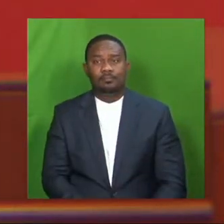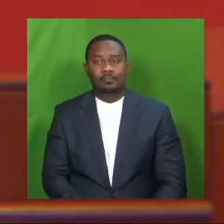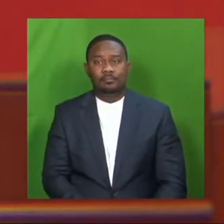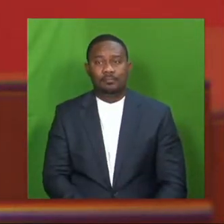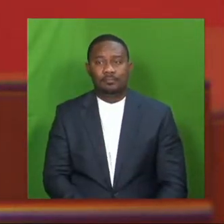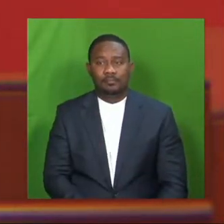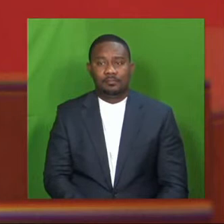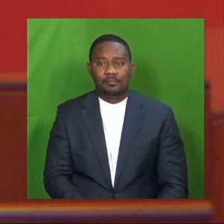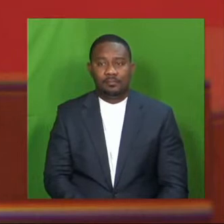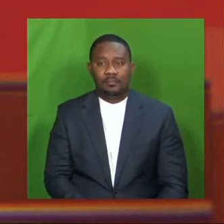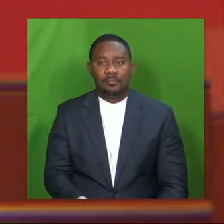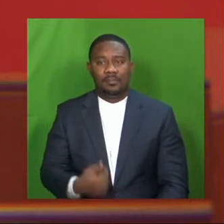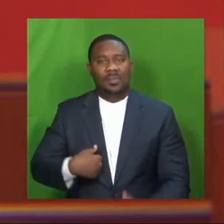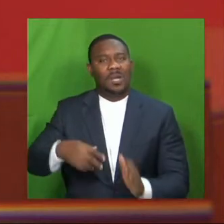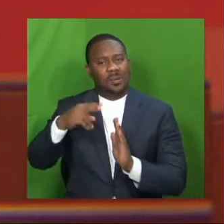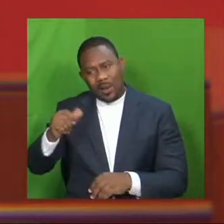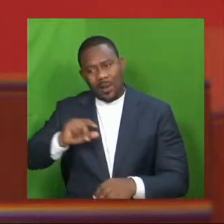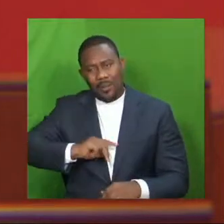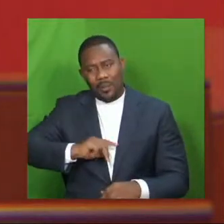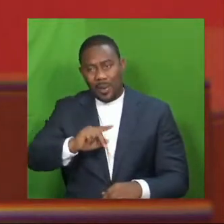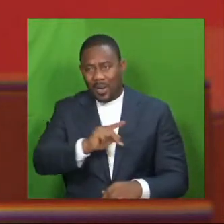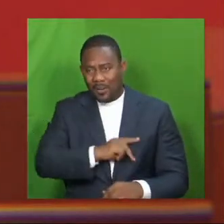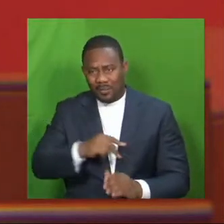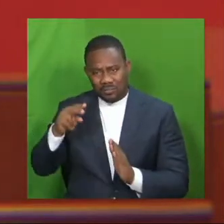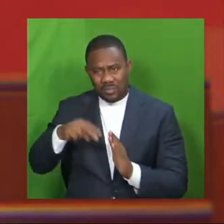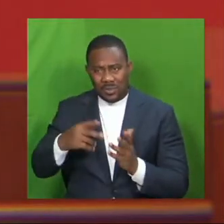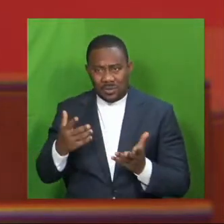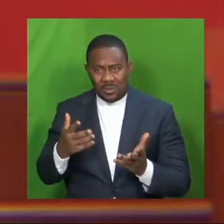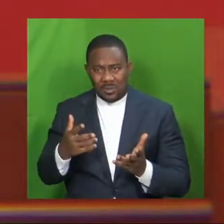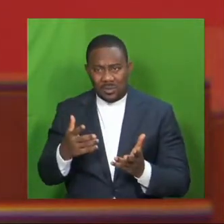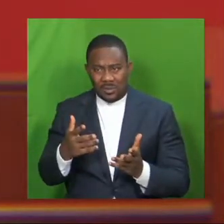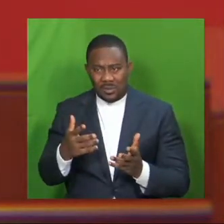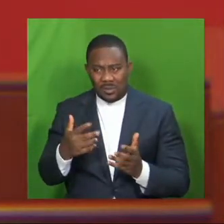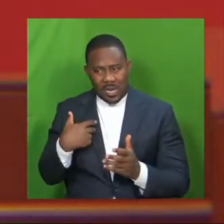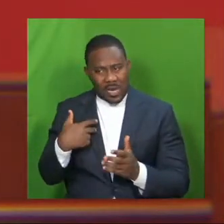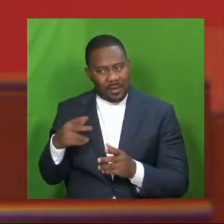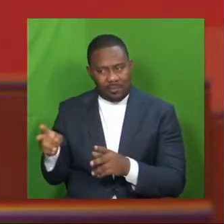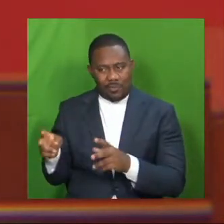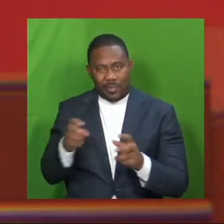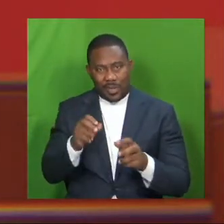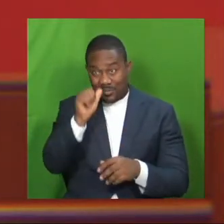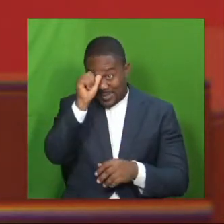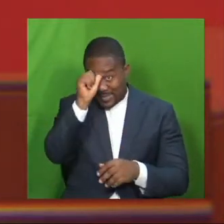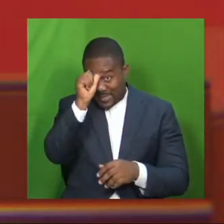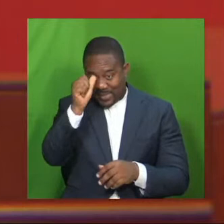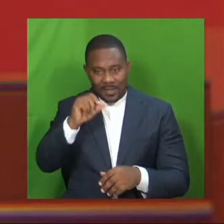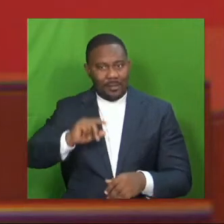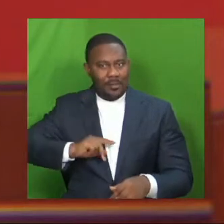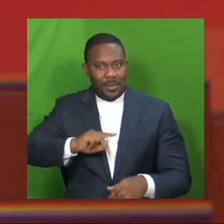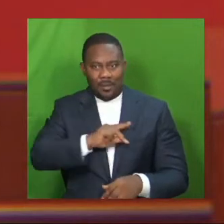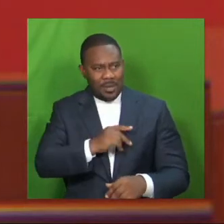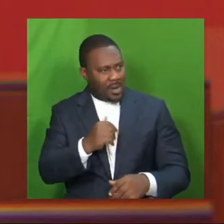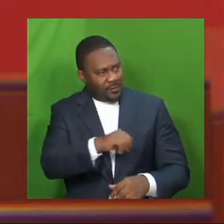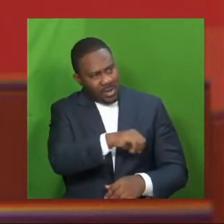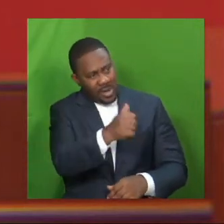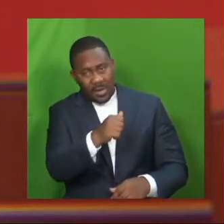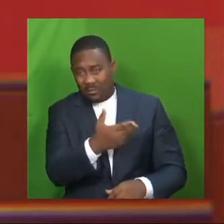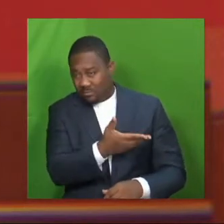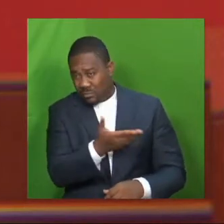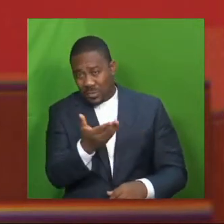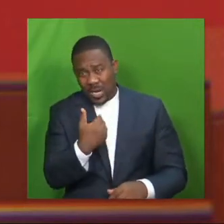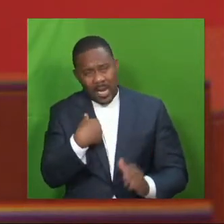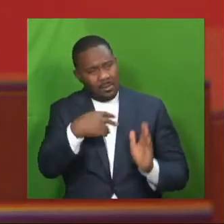have read what happens in other parliaments. I only quoted the India one. But there are other parliaments. I've read